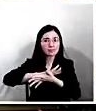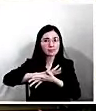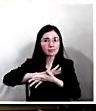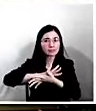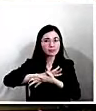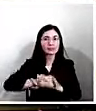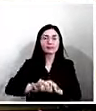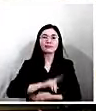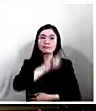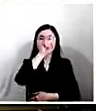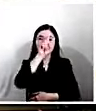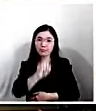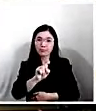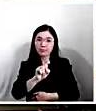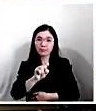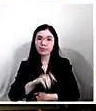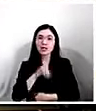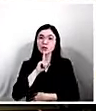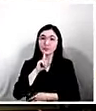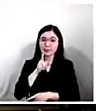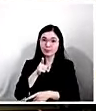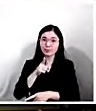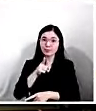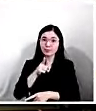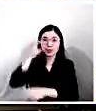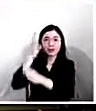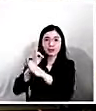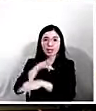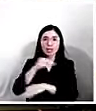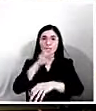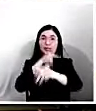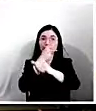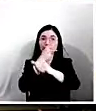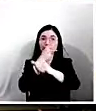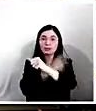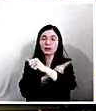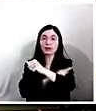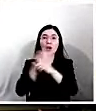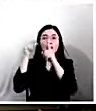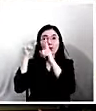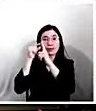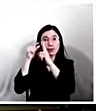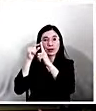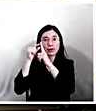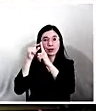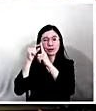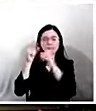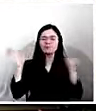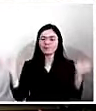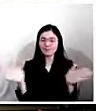It is through faith and the power of the words of encouragement.